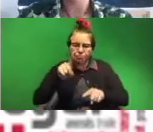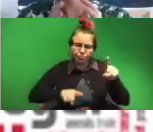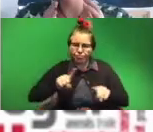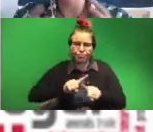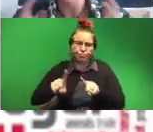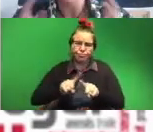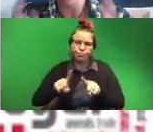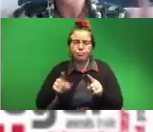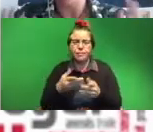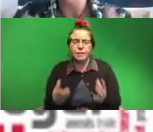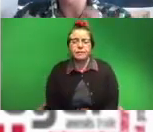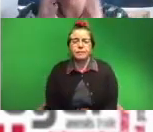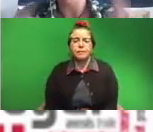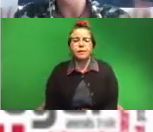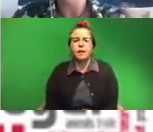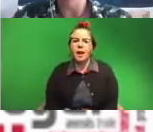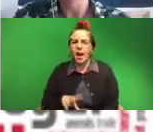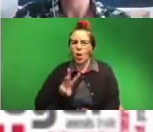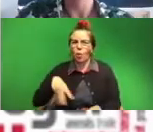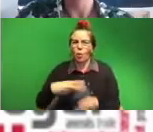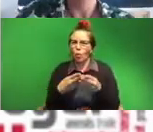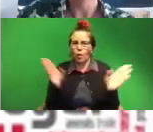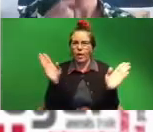and it is worldwide, it's encompassing.